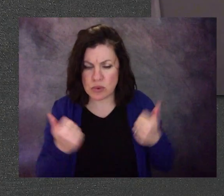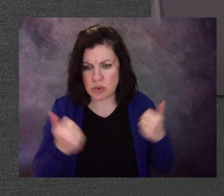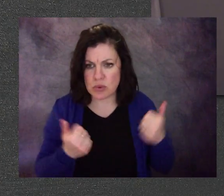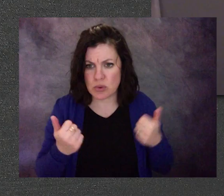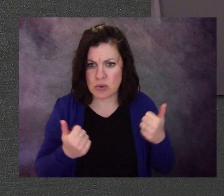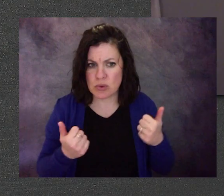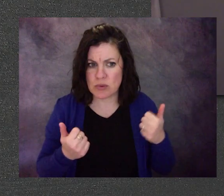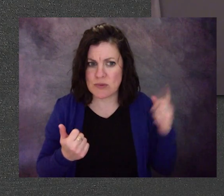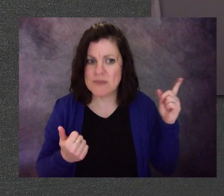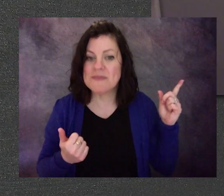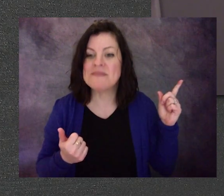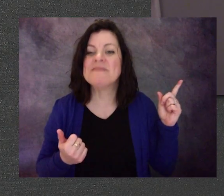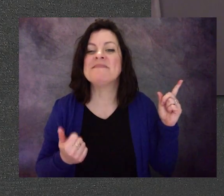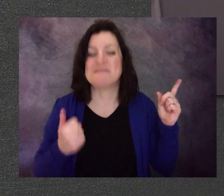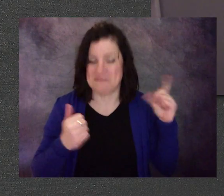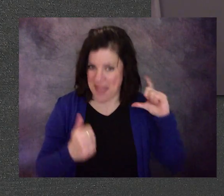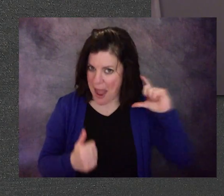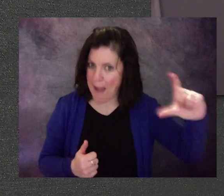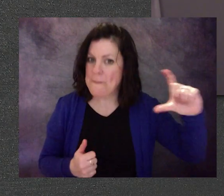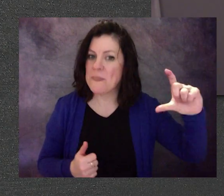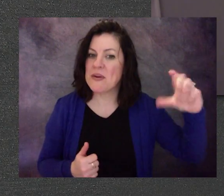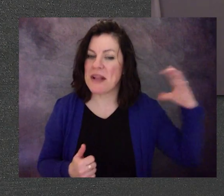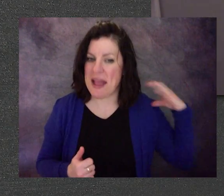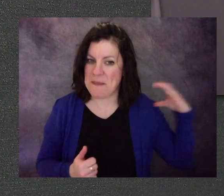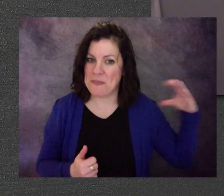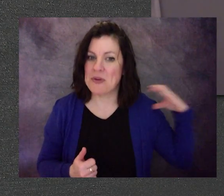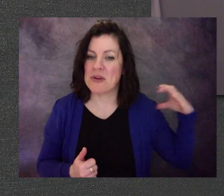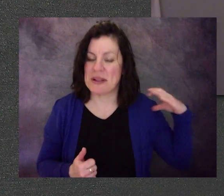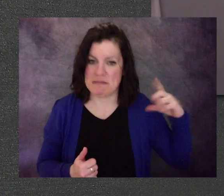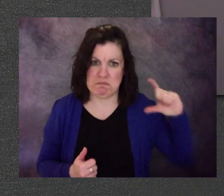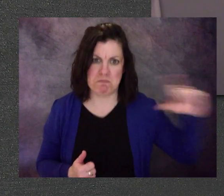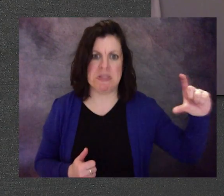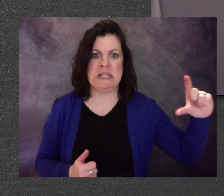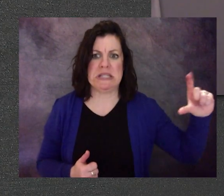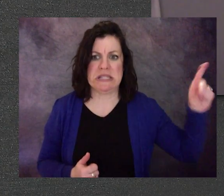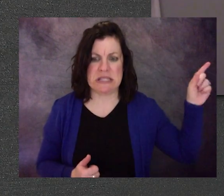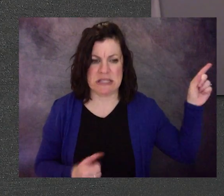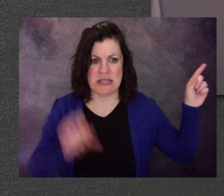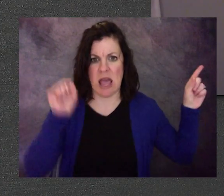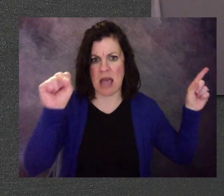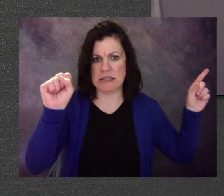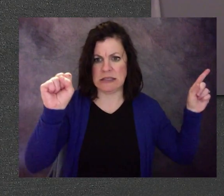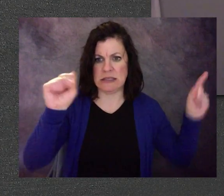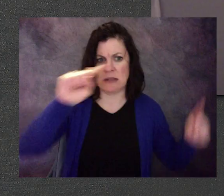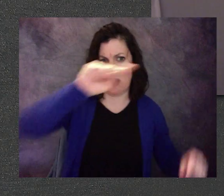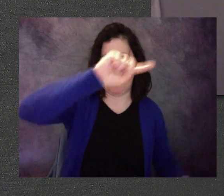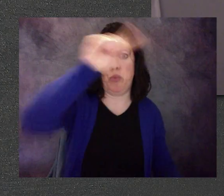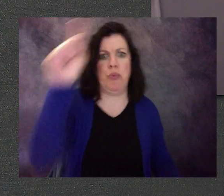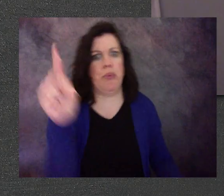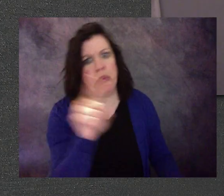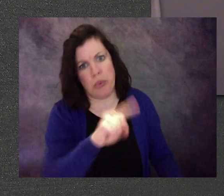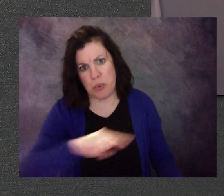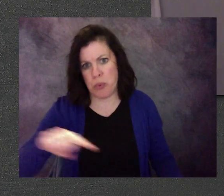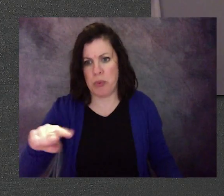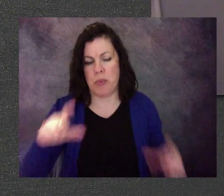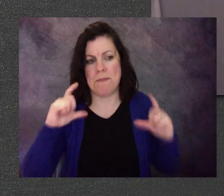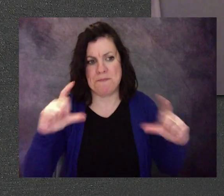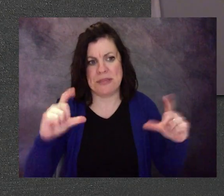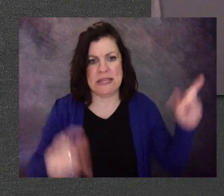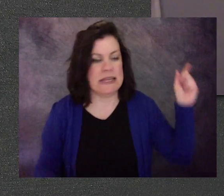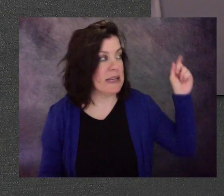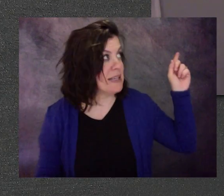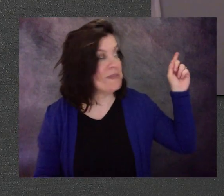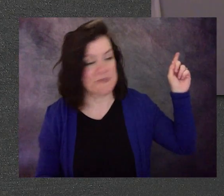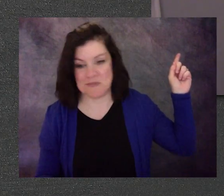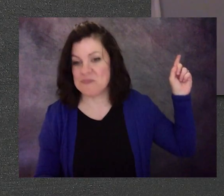This is a capital S, a capital S. So Let's take our capital S and we will